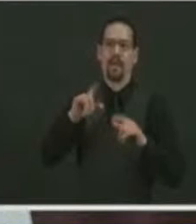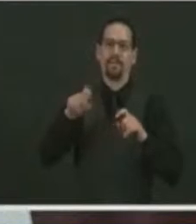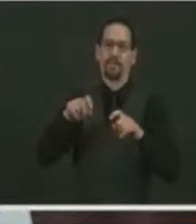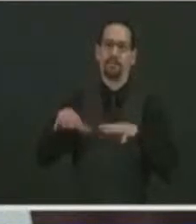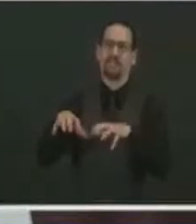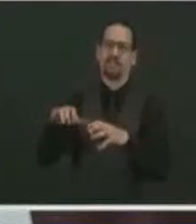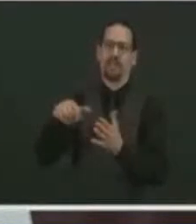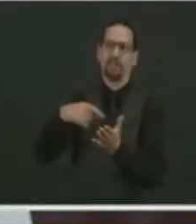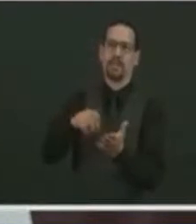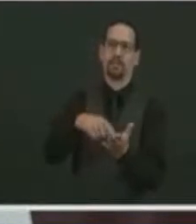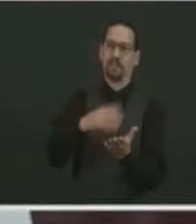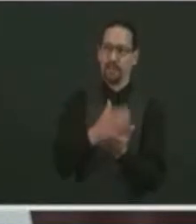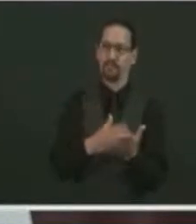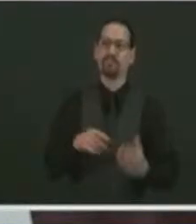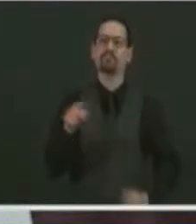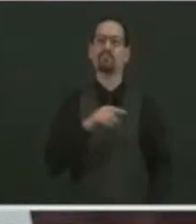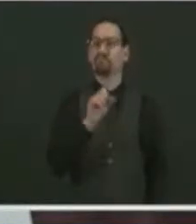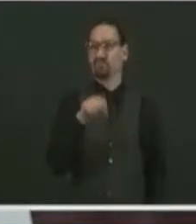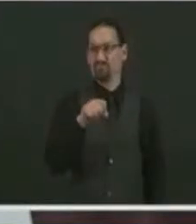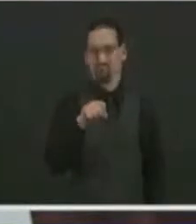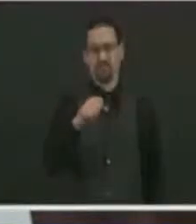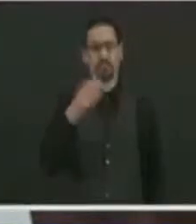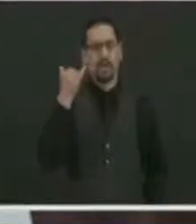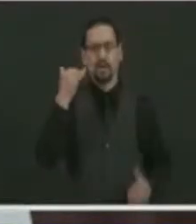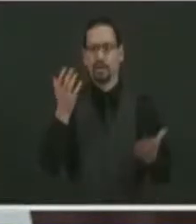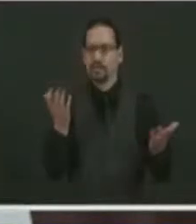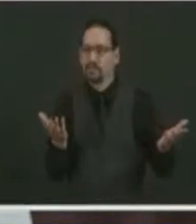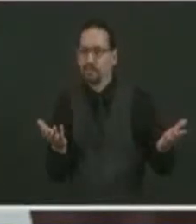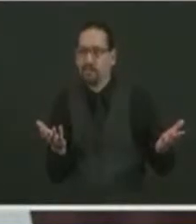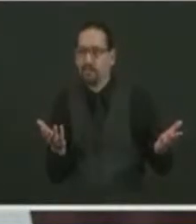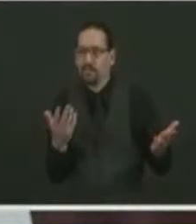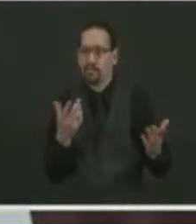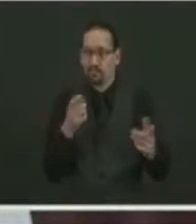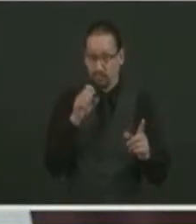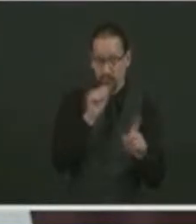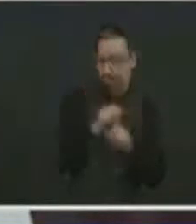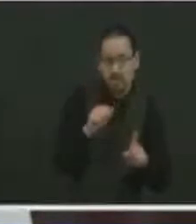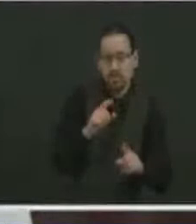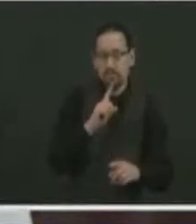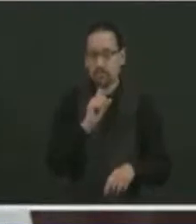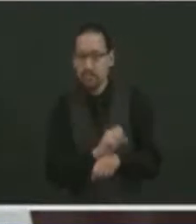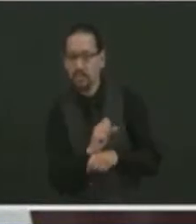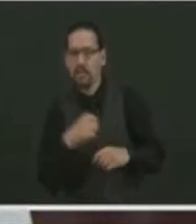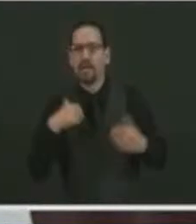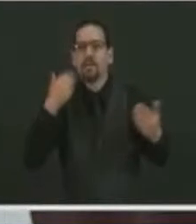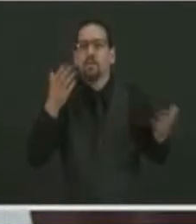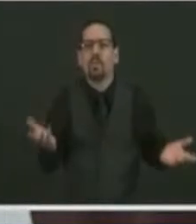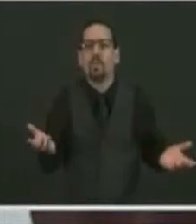Islanders because that was the appropriate way in order to protect